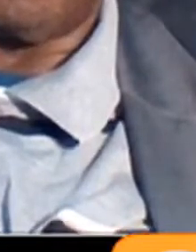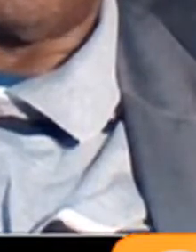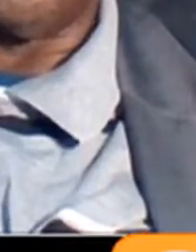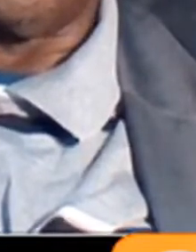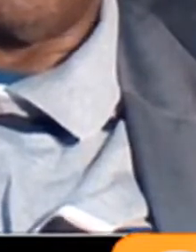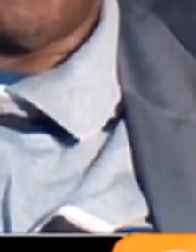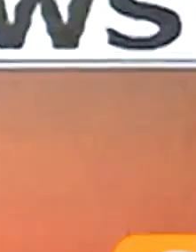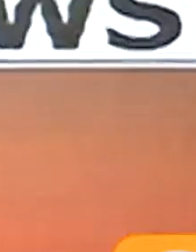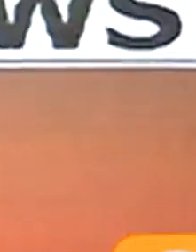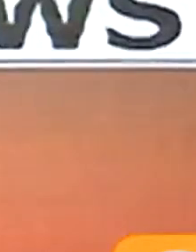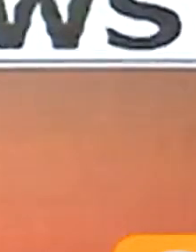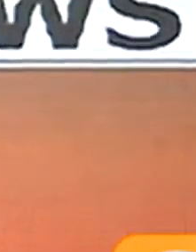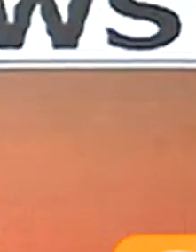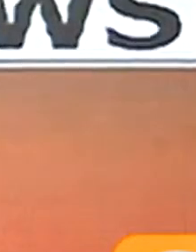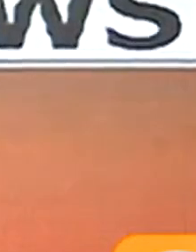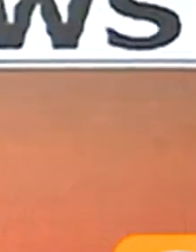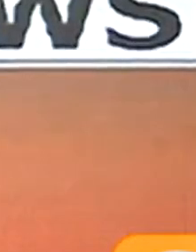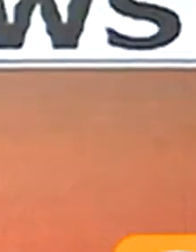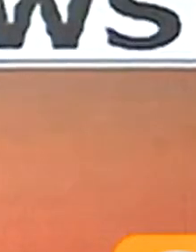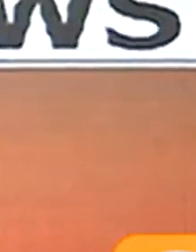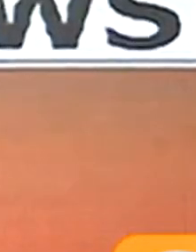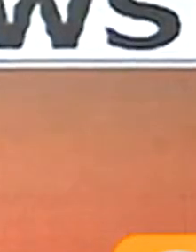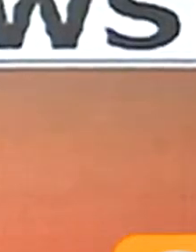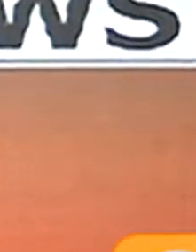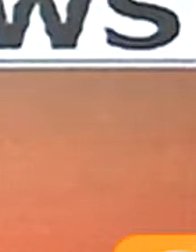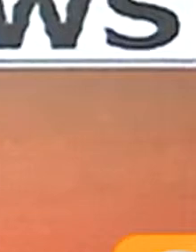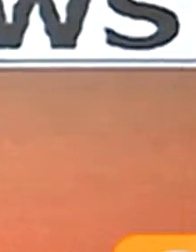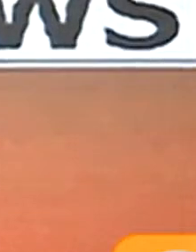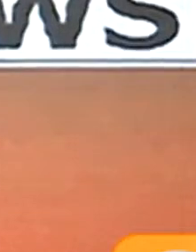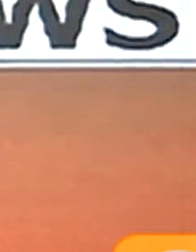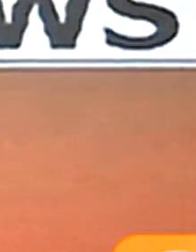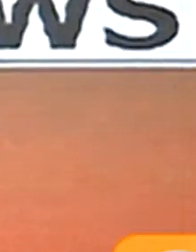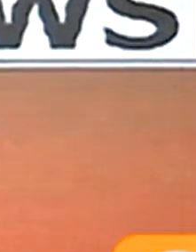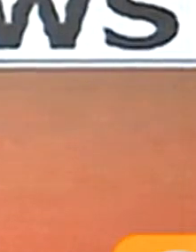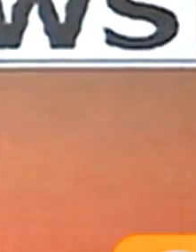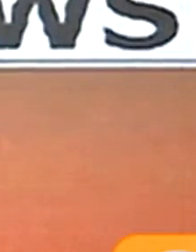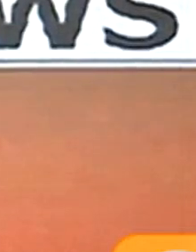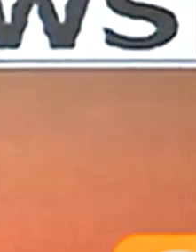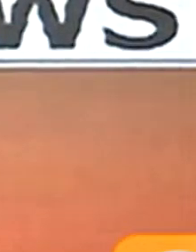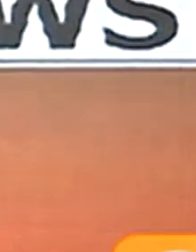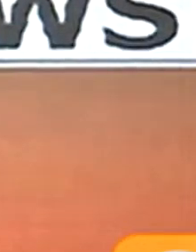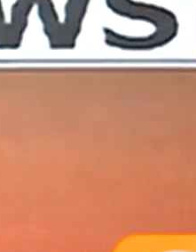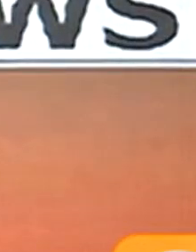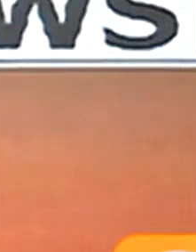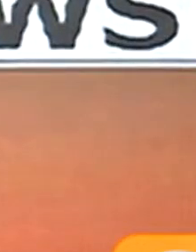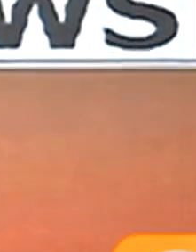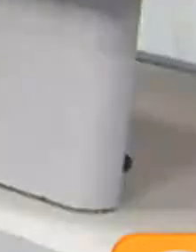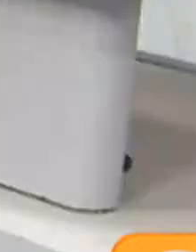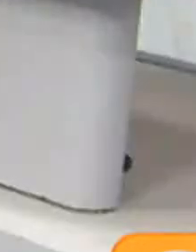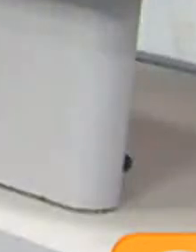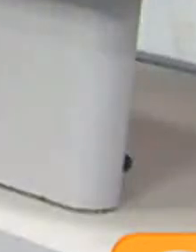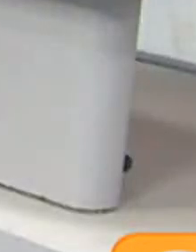gentlemen, this is where we leave it. I like that. It must be mandatory for us to know some of these things.